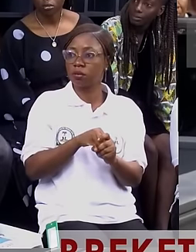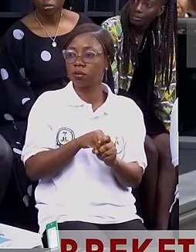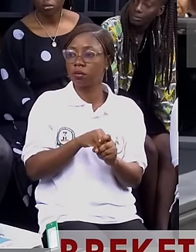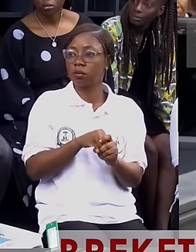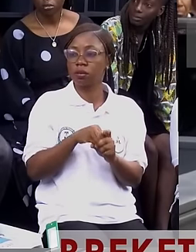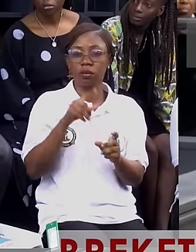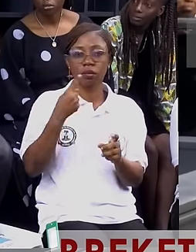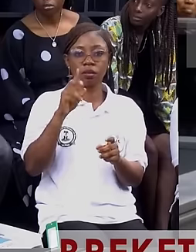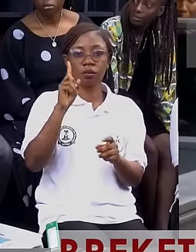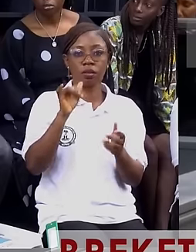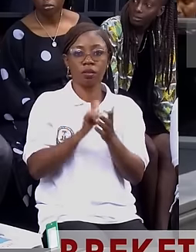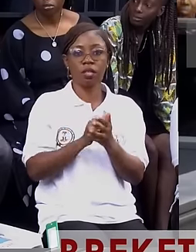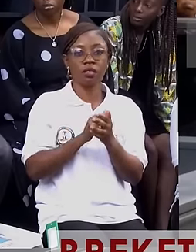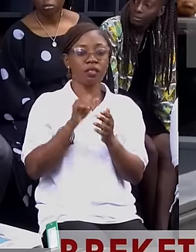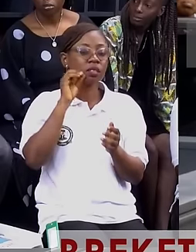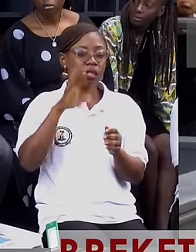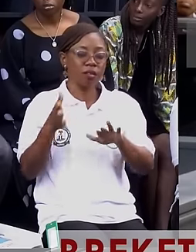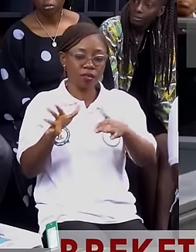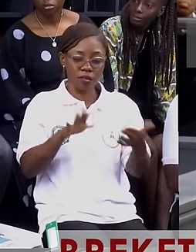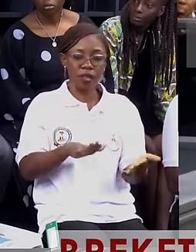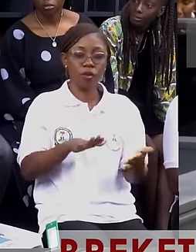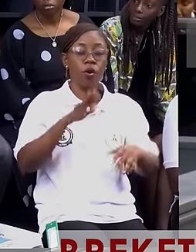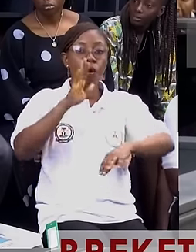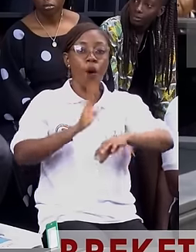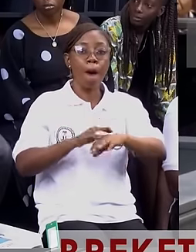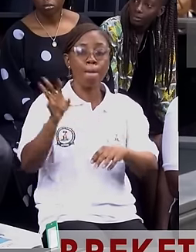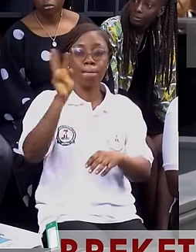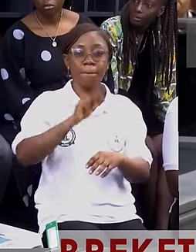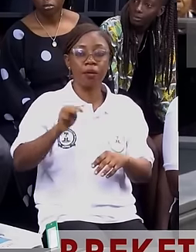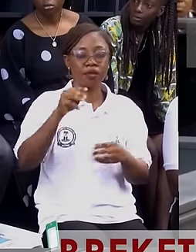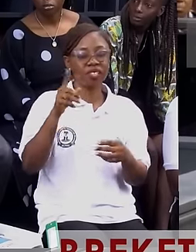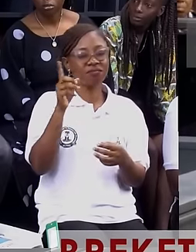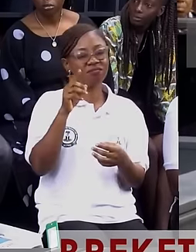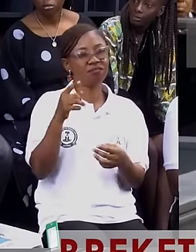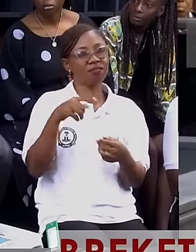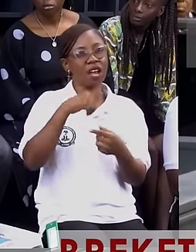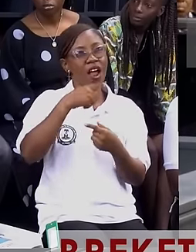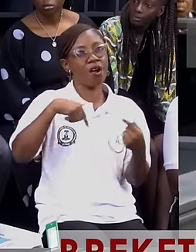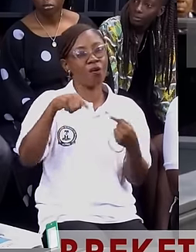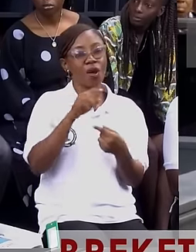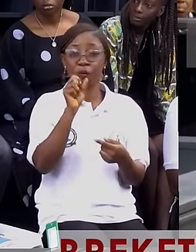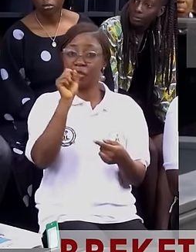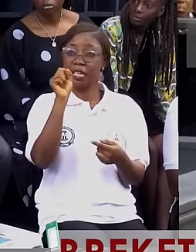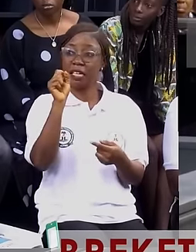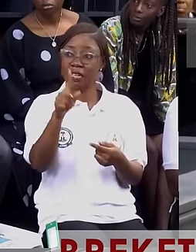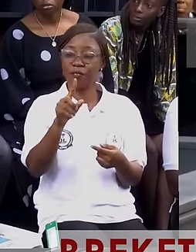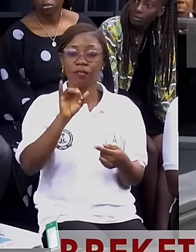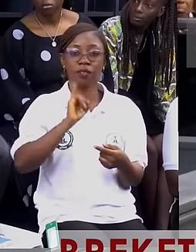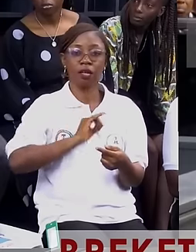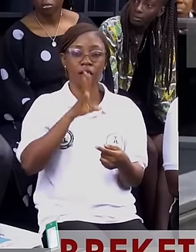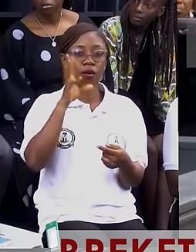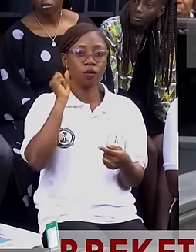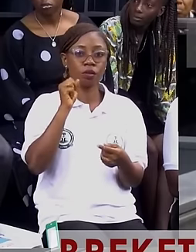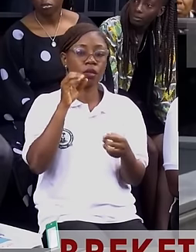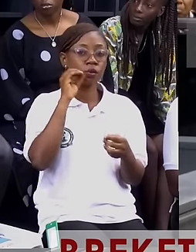the lady died, that they found her. So on Monday, around 11, I was at home. My husband is